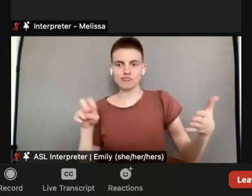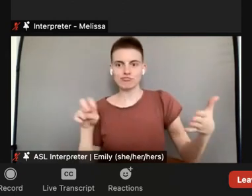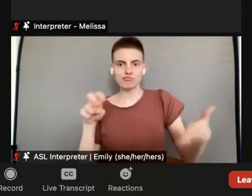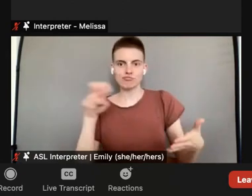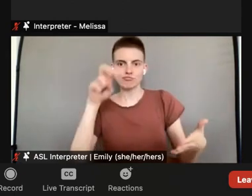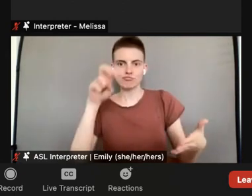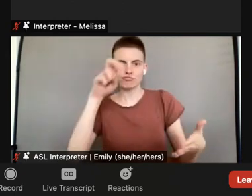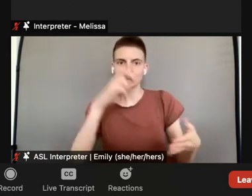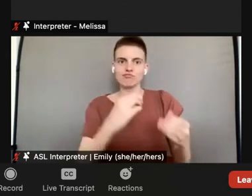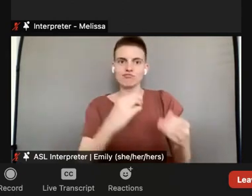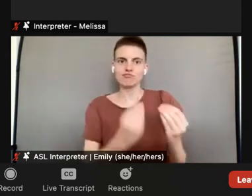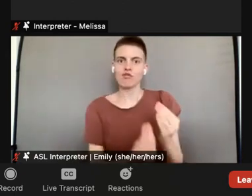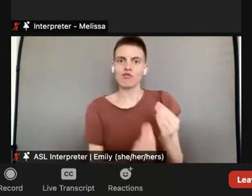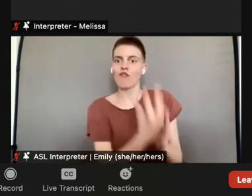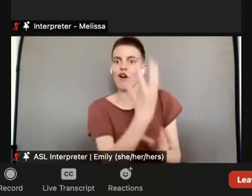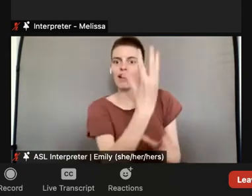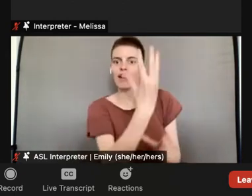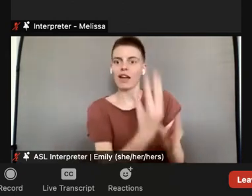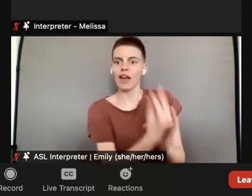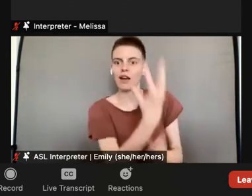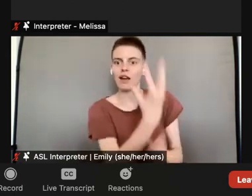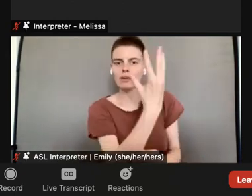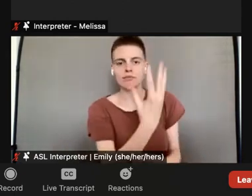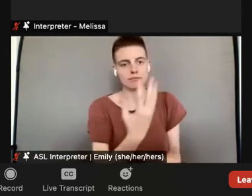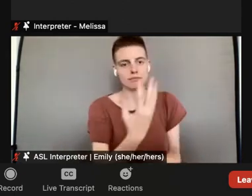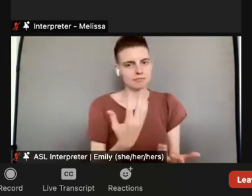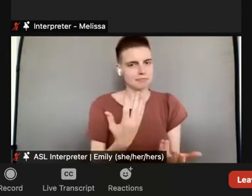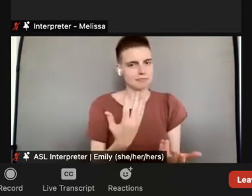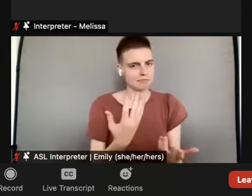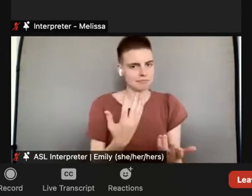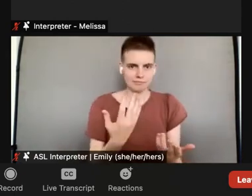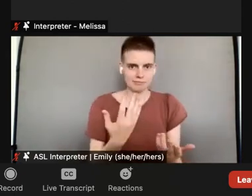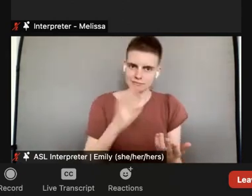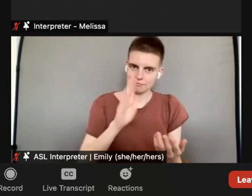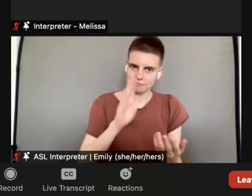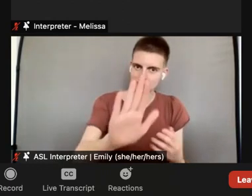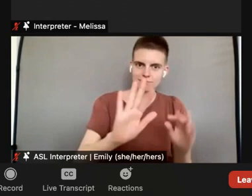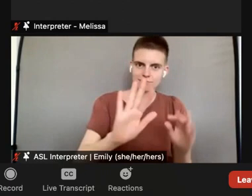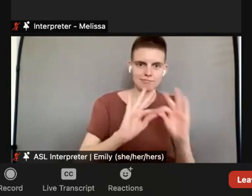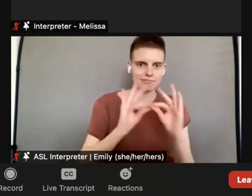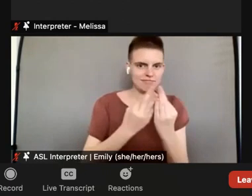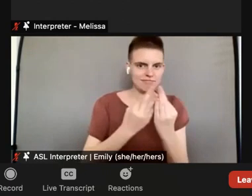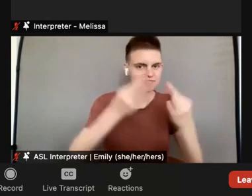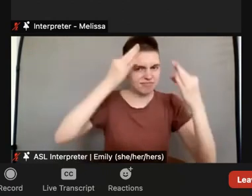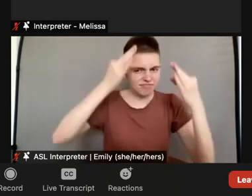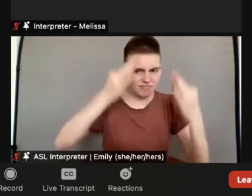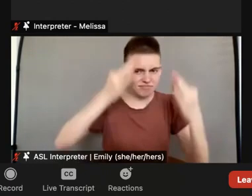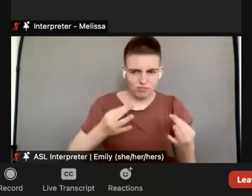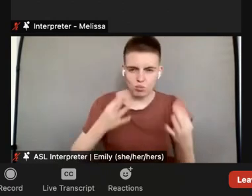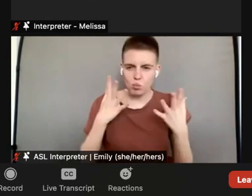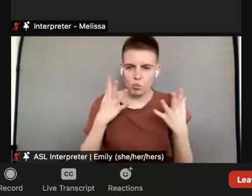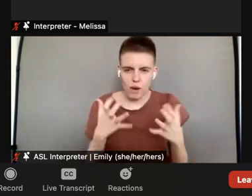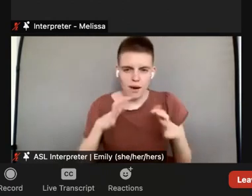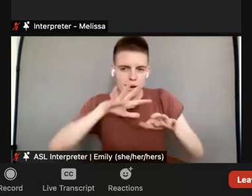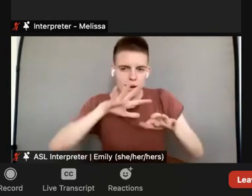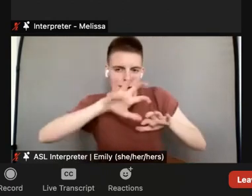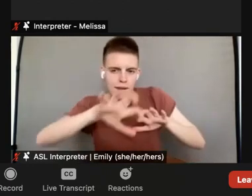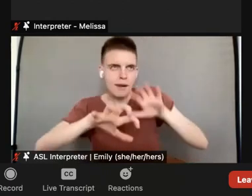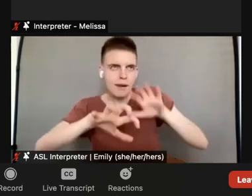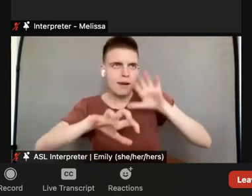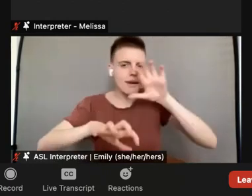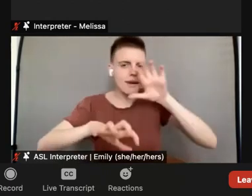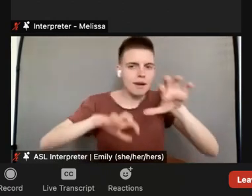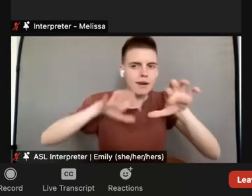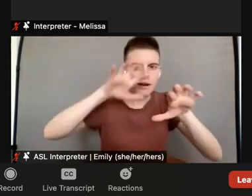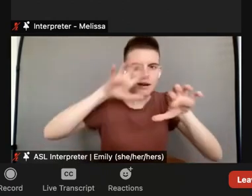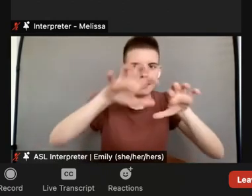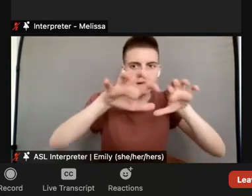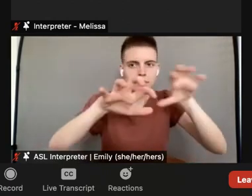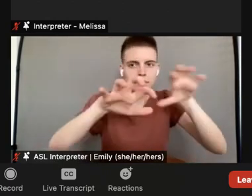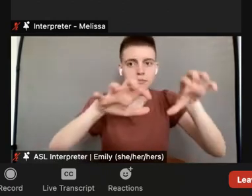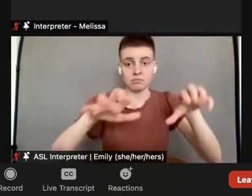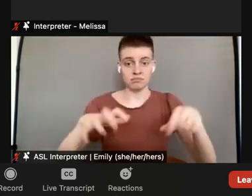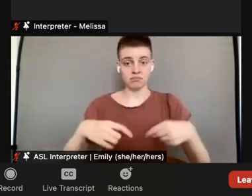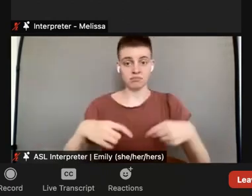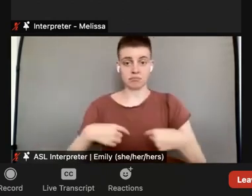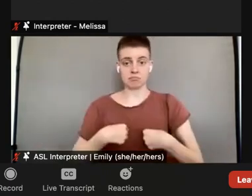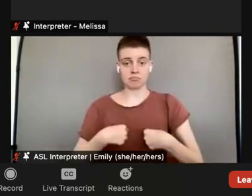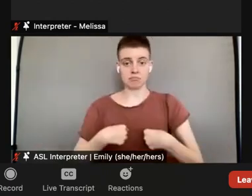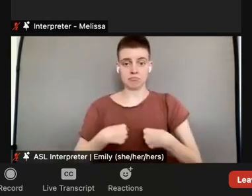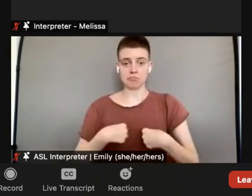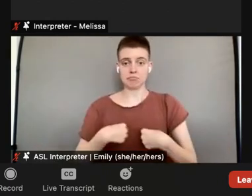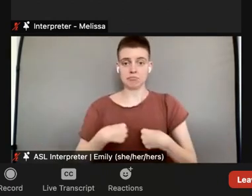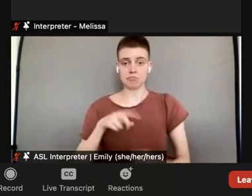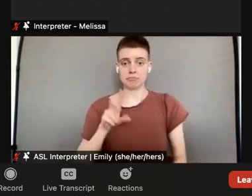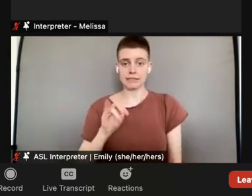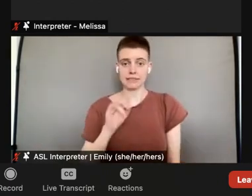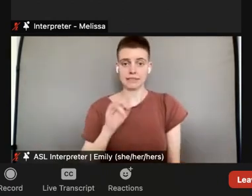this is a choice this family made to let him have these experiences. I will tell you, I did not climb to the top of that